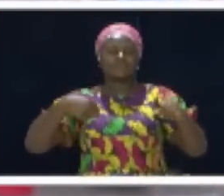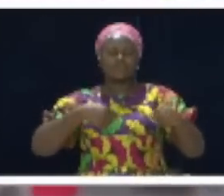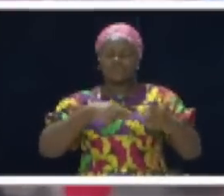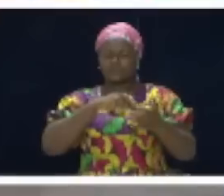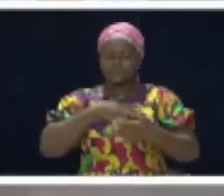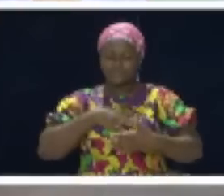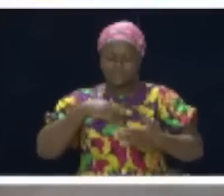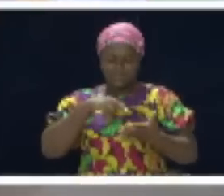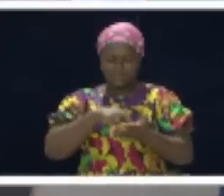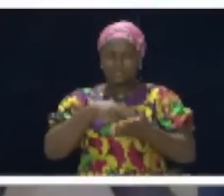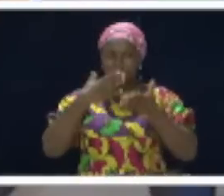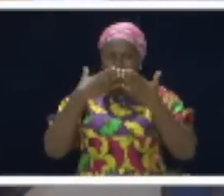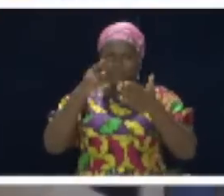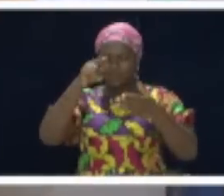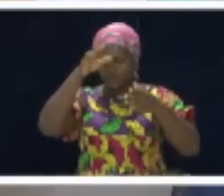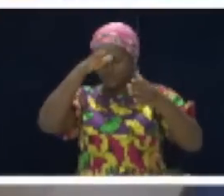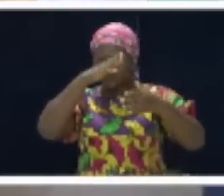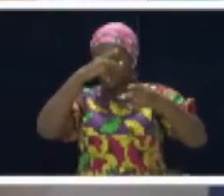Thank you, pastors.